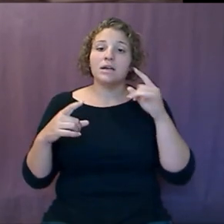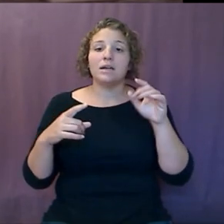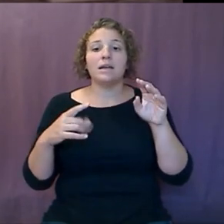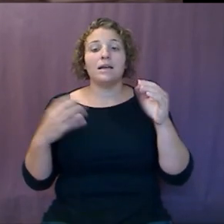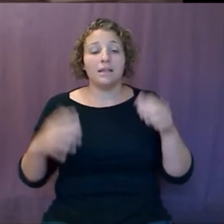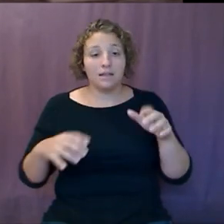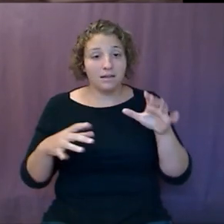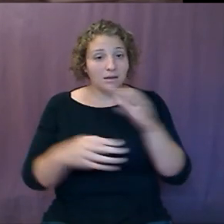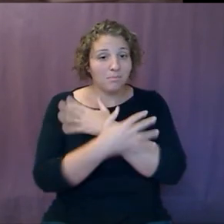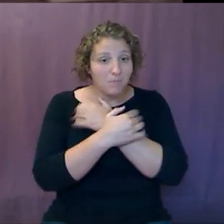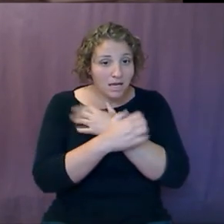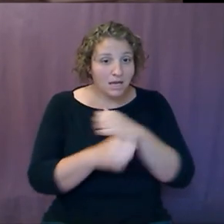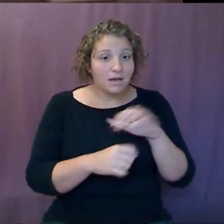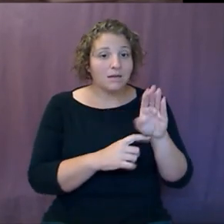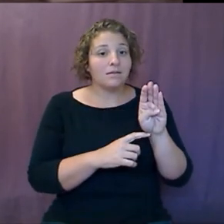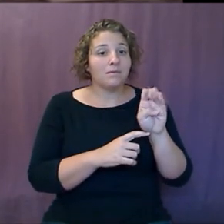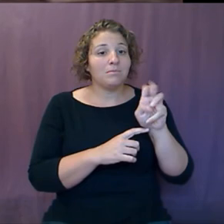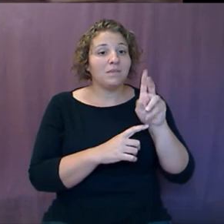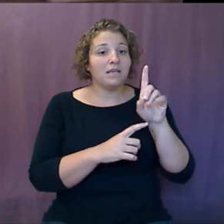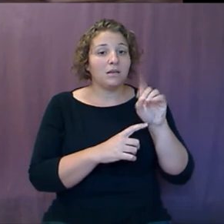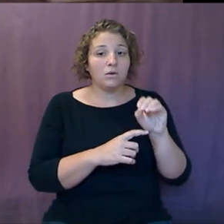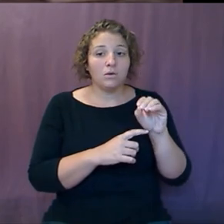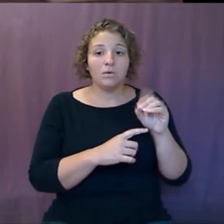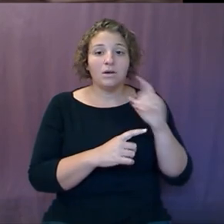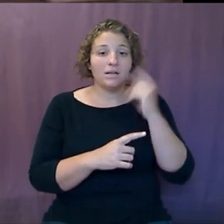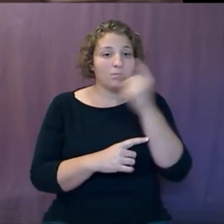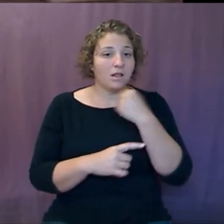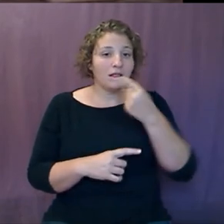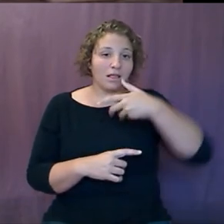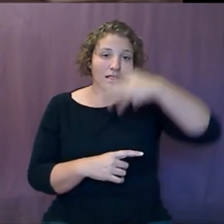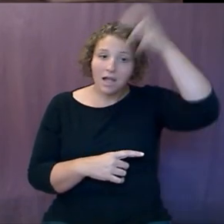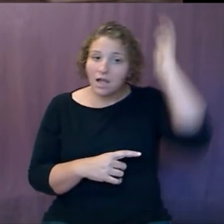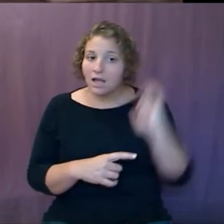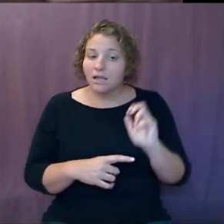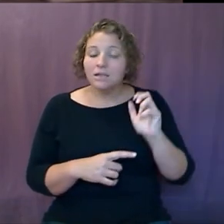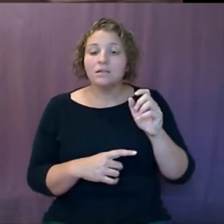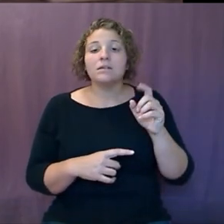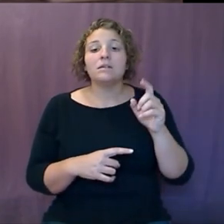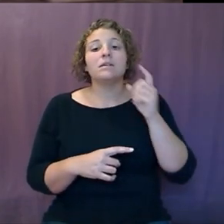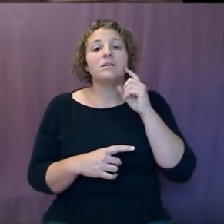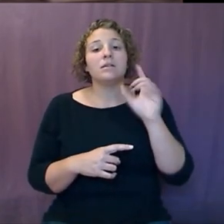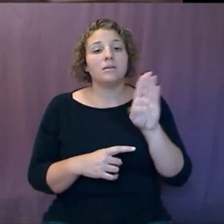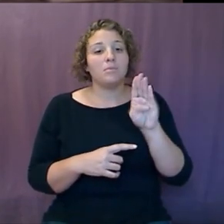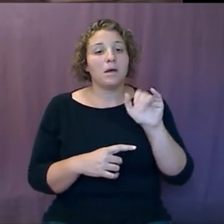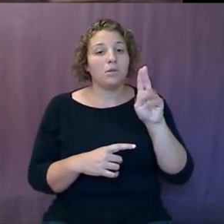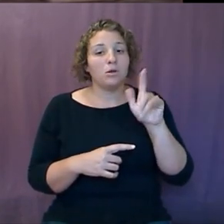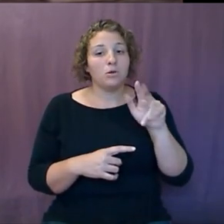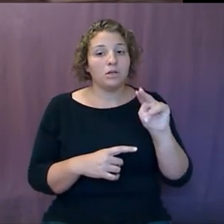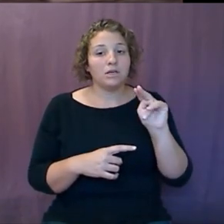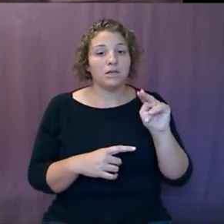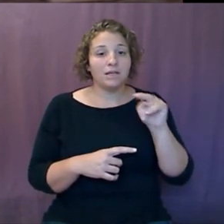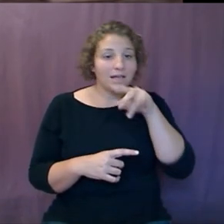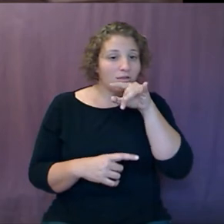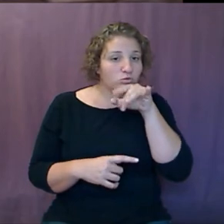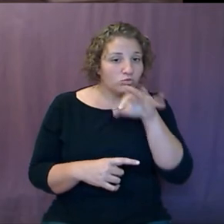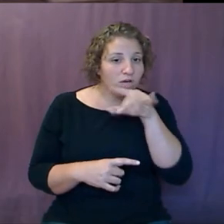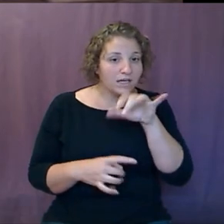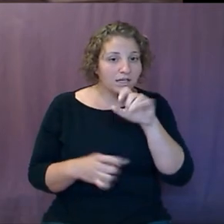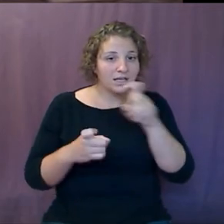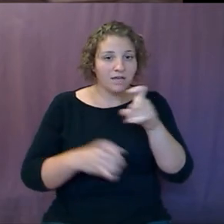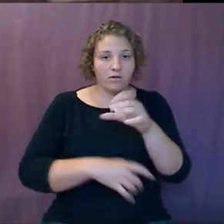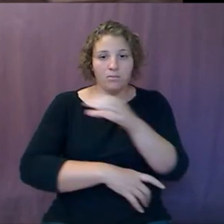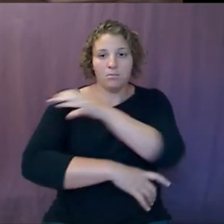his mouth was as a mouth of a lion the Babylonian influence and the dragon chapter 12 the devil gave him his power and